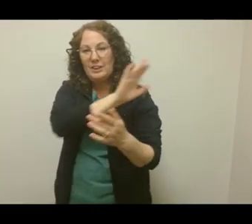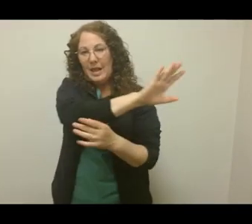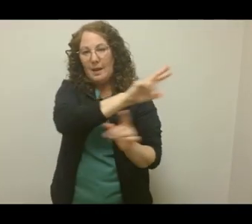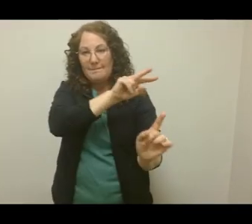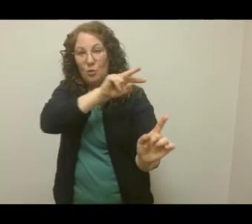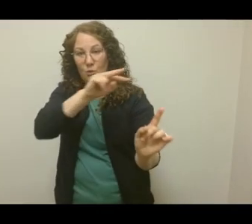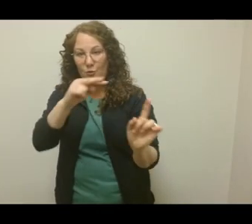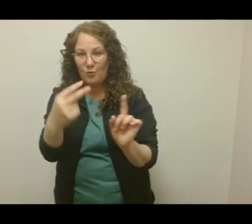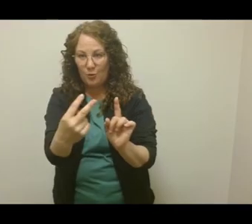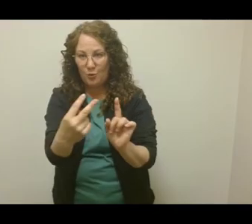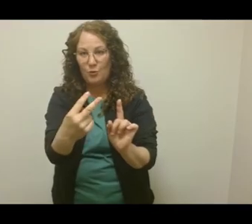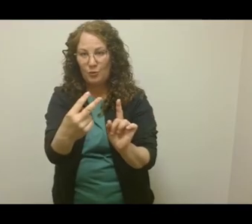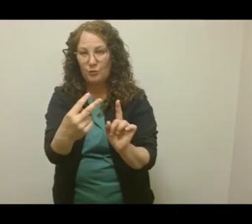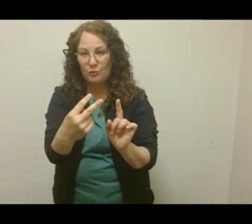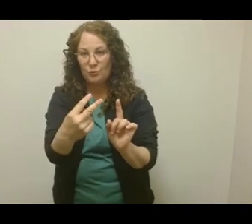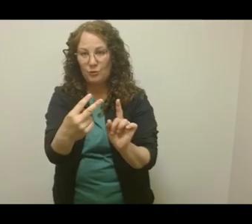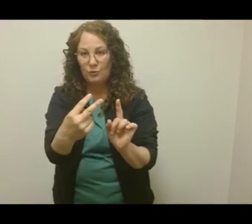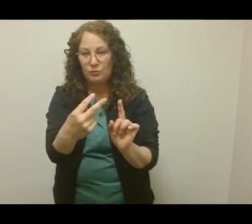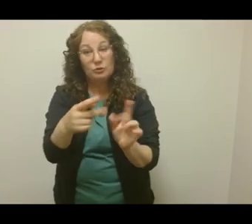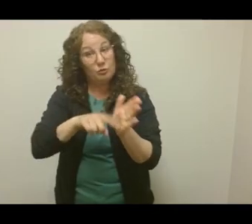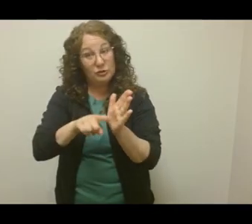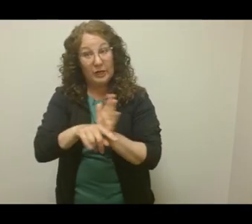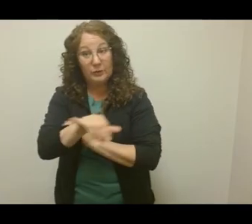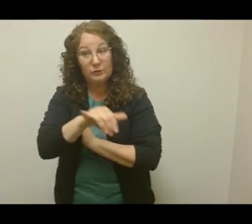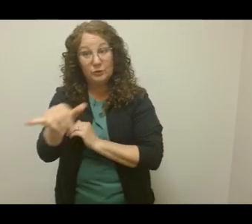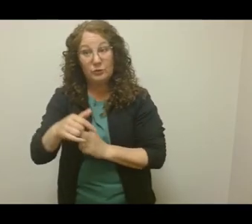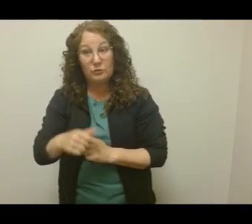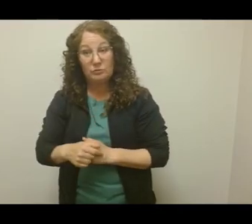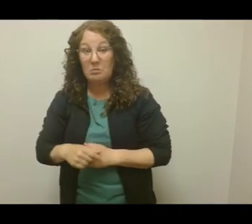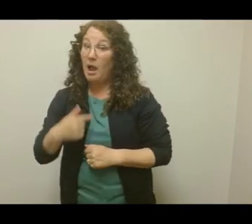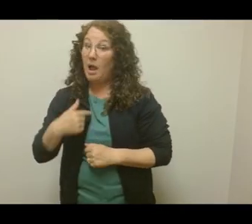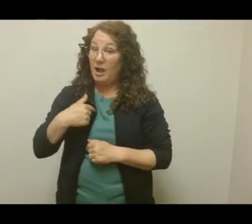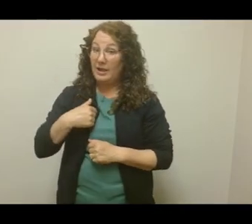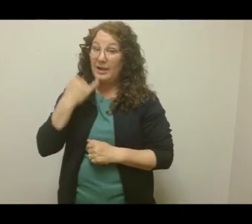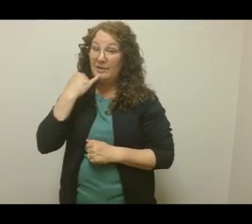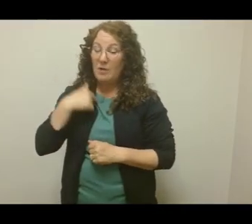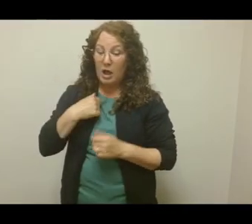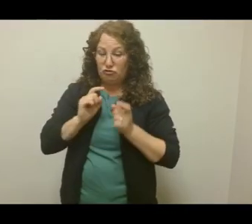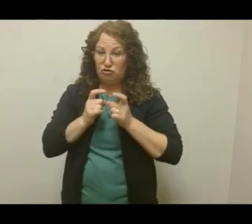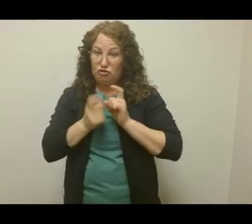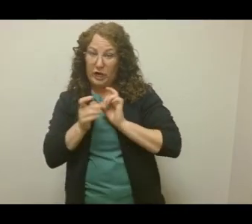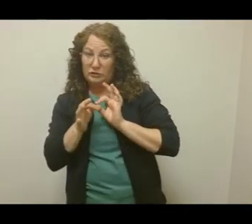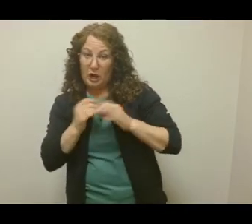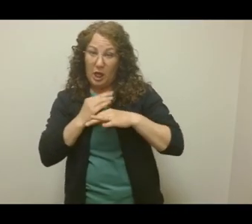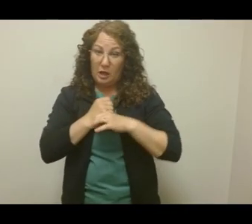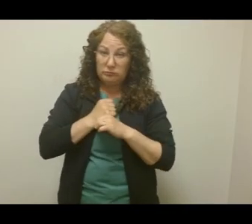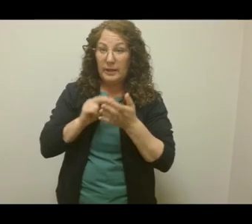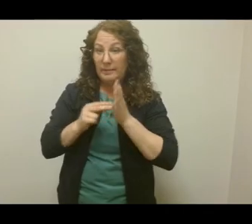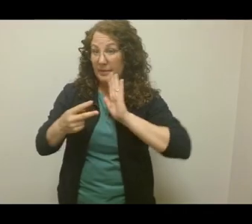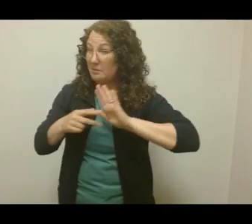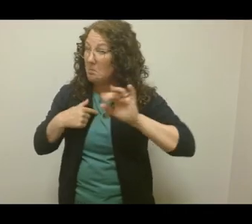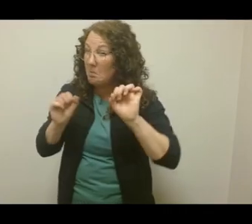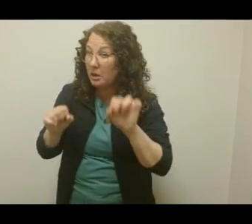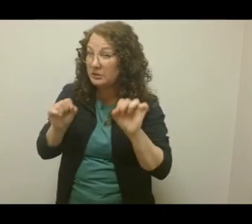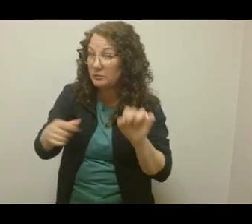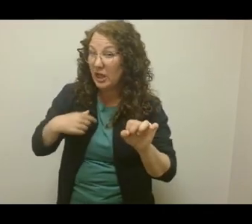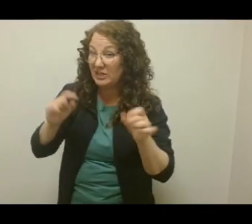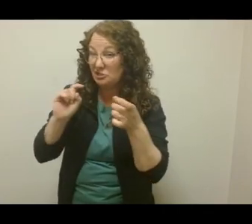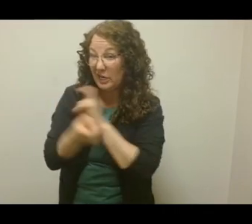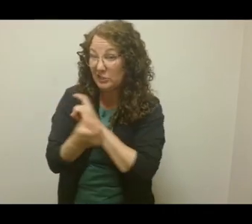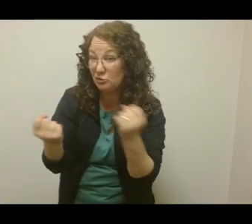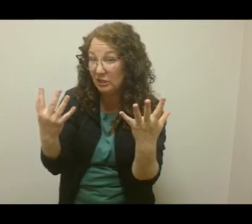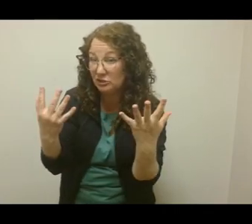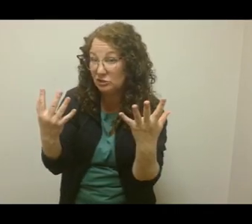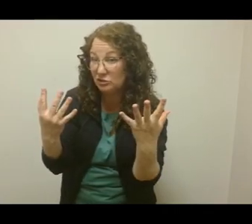is something you should be checking for as well. Have I, in the process of paraphrasing, is it possible that I've changed it too